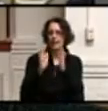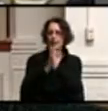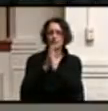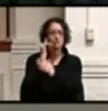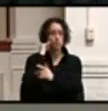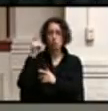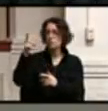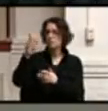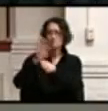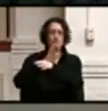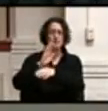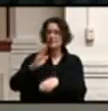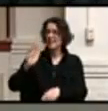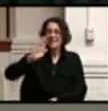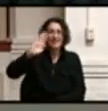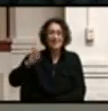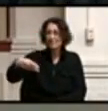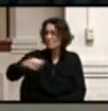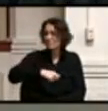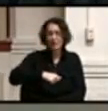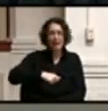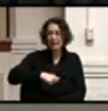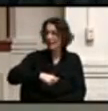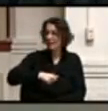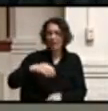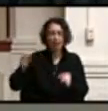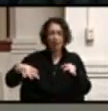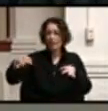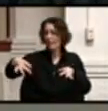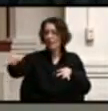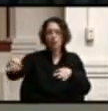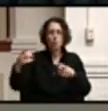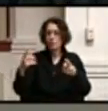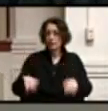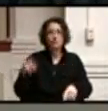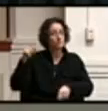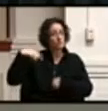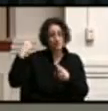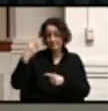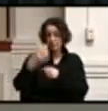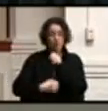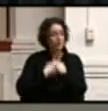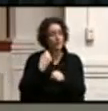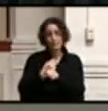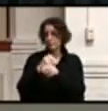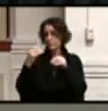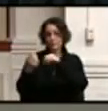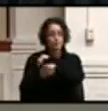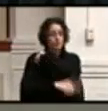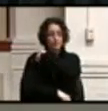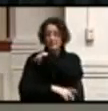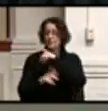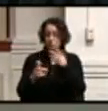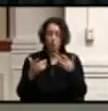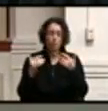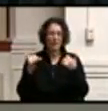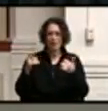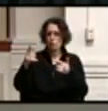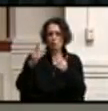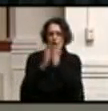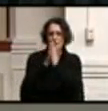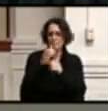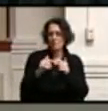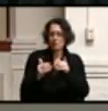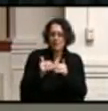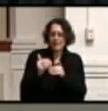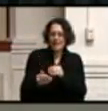pay it? Like, we don't, do we go... Well, so far, nothing has happened. Okay, so it's really now. The next step. Really nothing. At